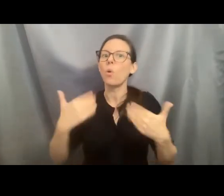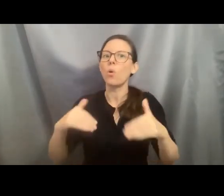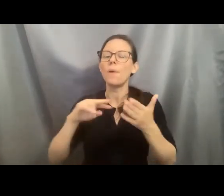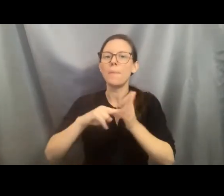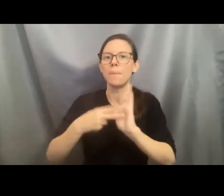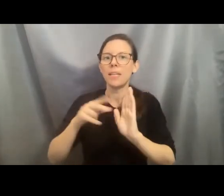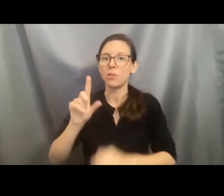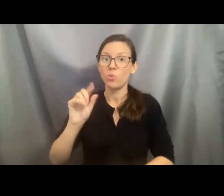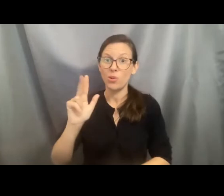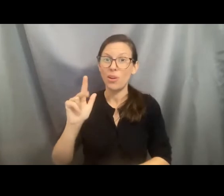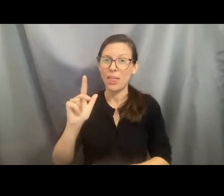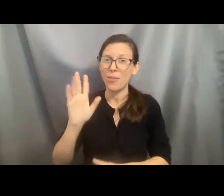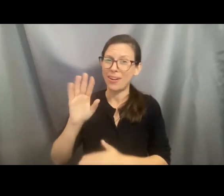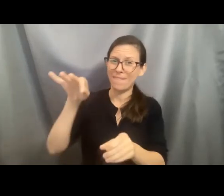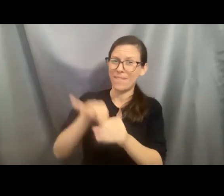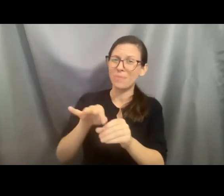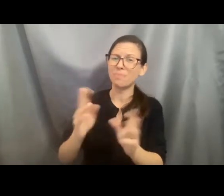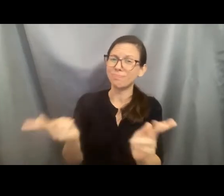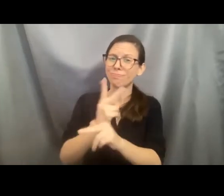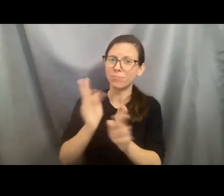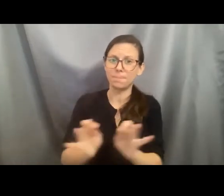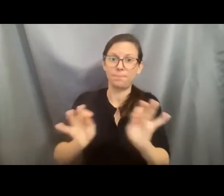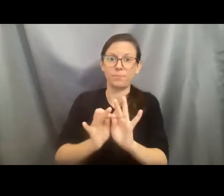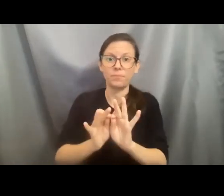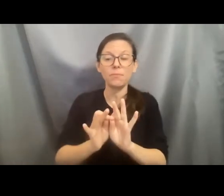But I, you know, to your point, Tarina, which is